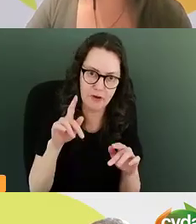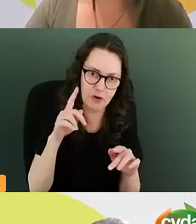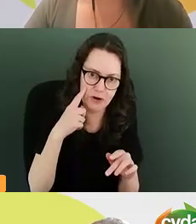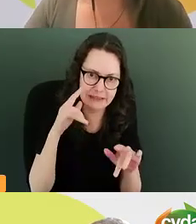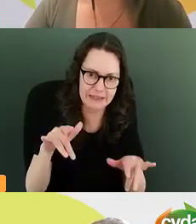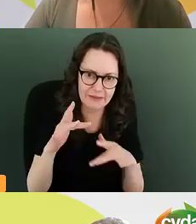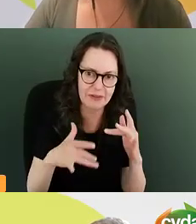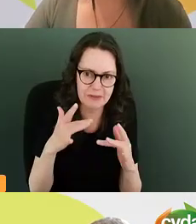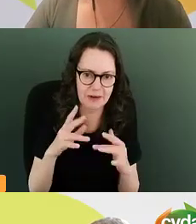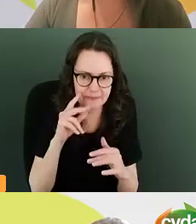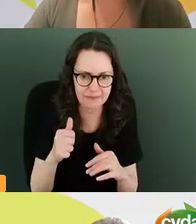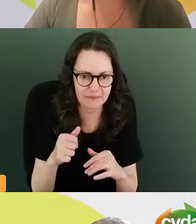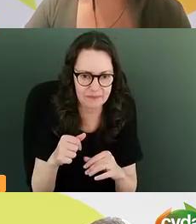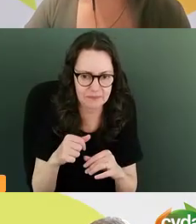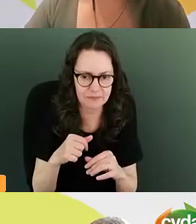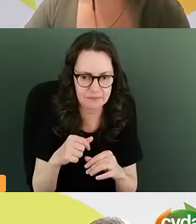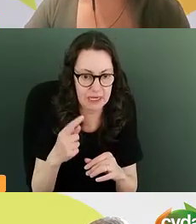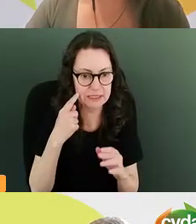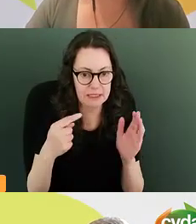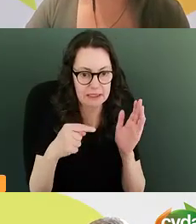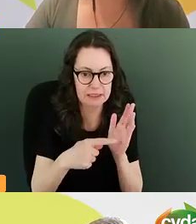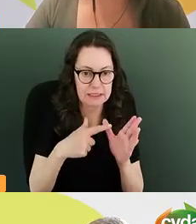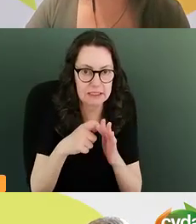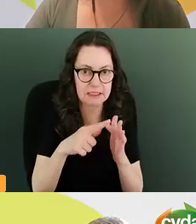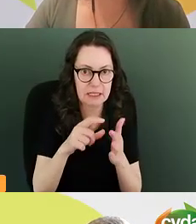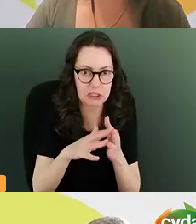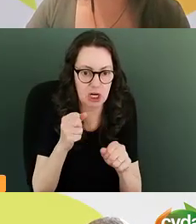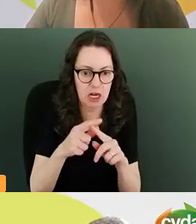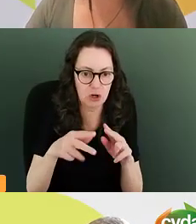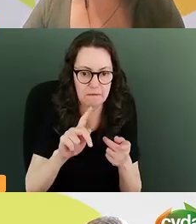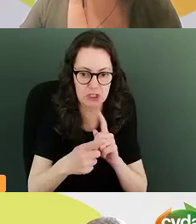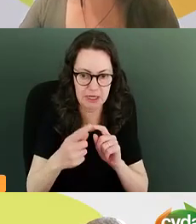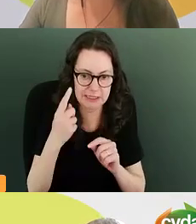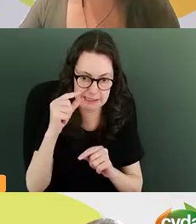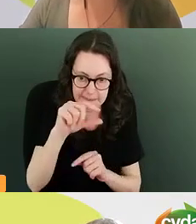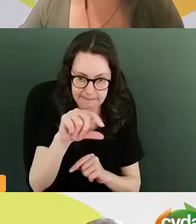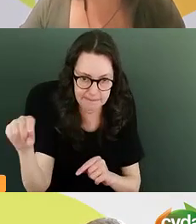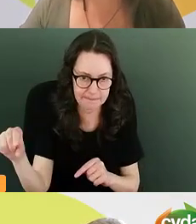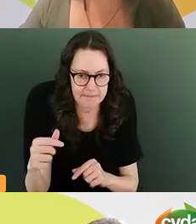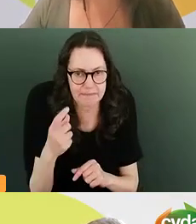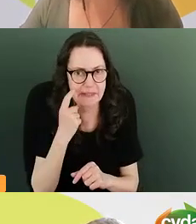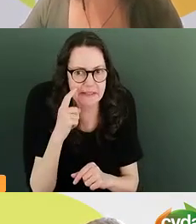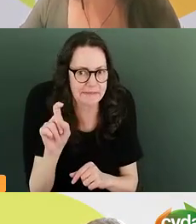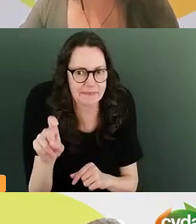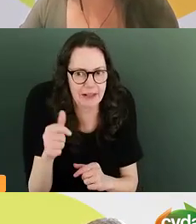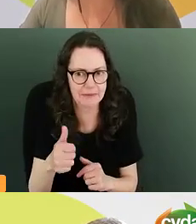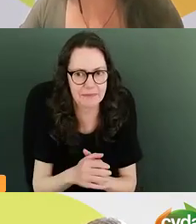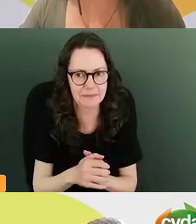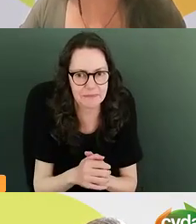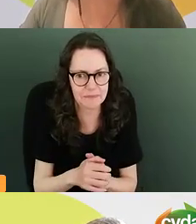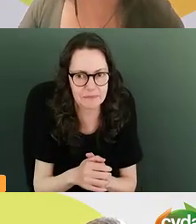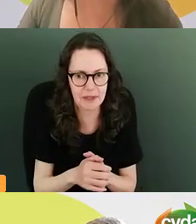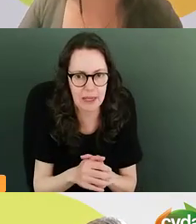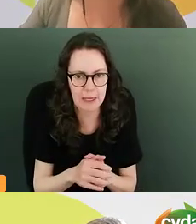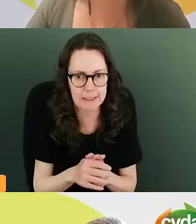before. And the Take Charge of Change resources can be found easily on the homepage of our website